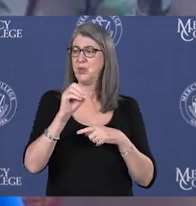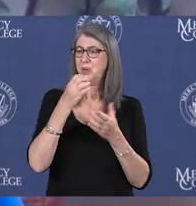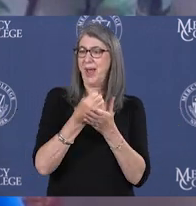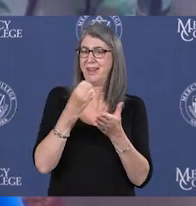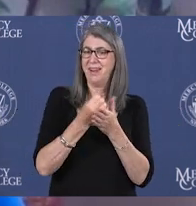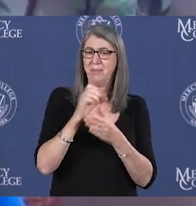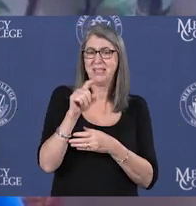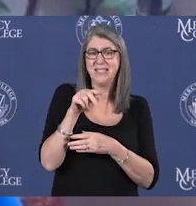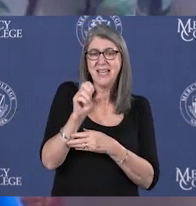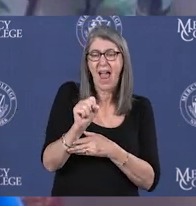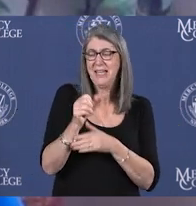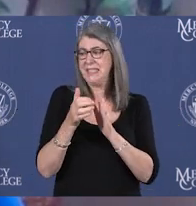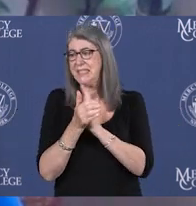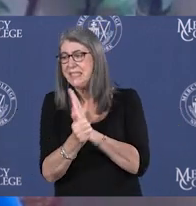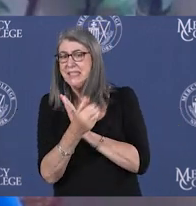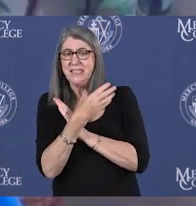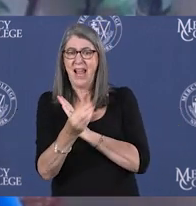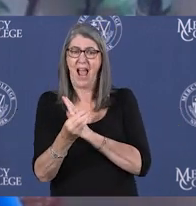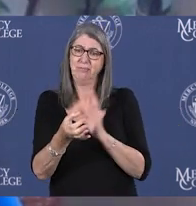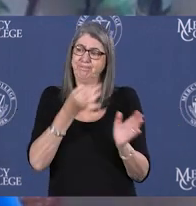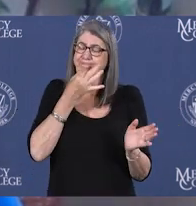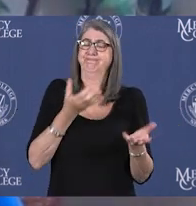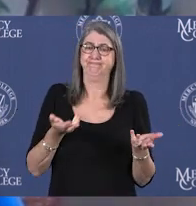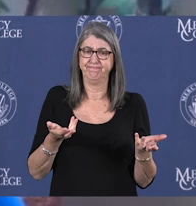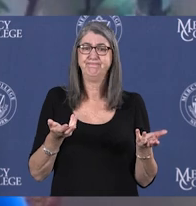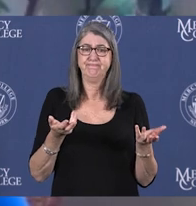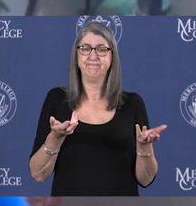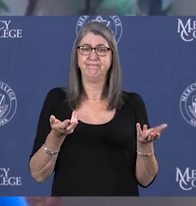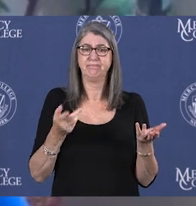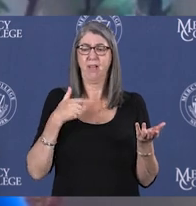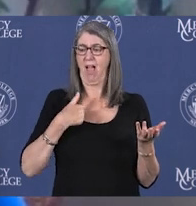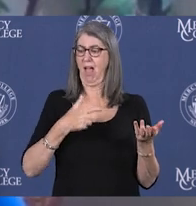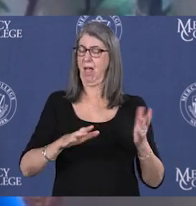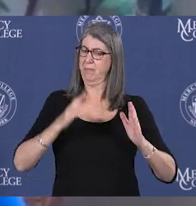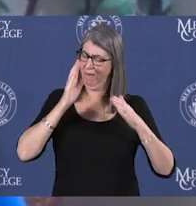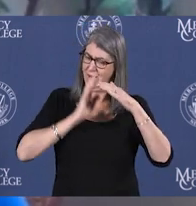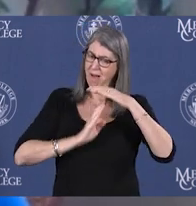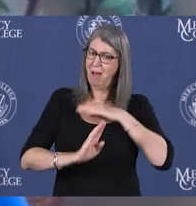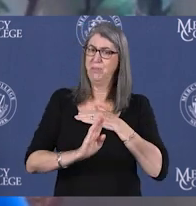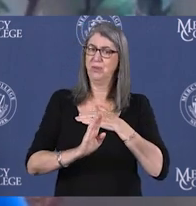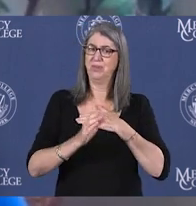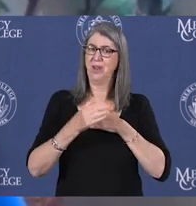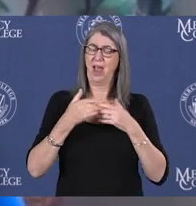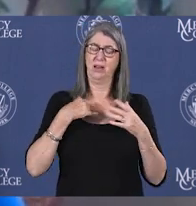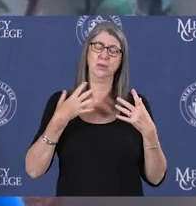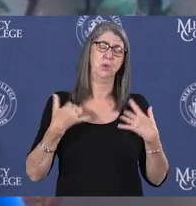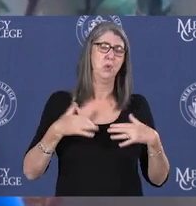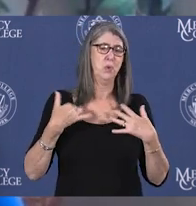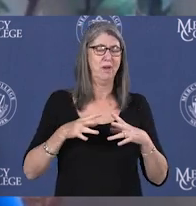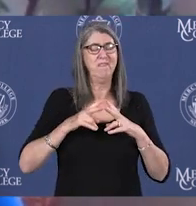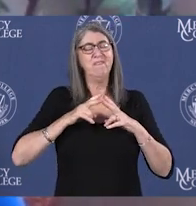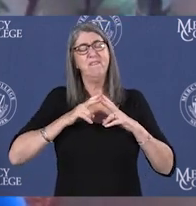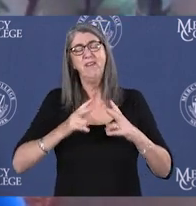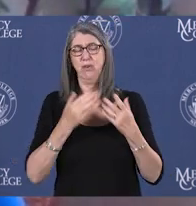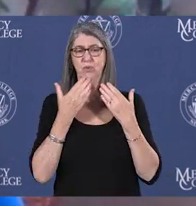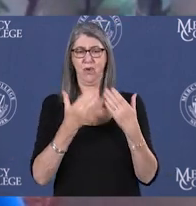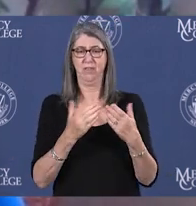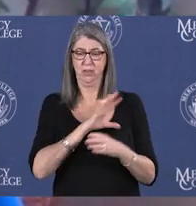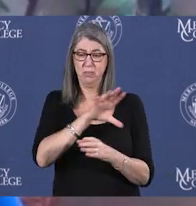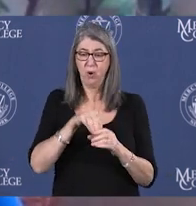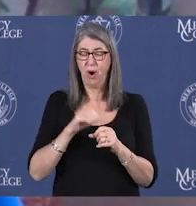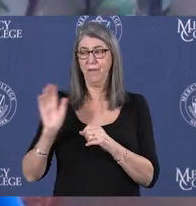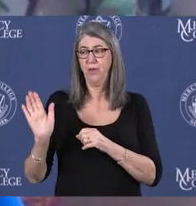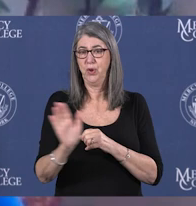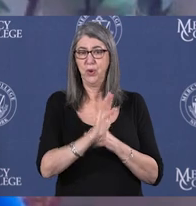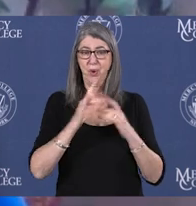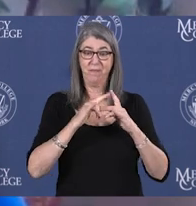socioeconomic status, skills, and talents. I am humbled and profoundly grateful to be part of